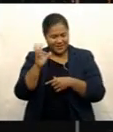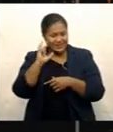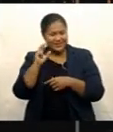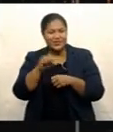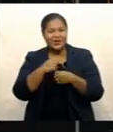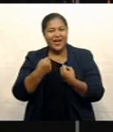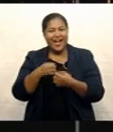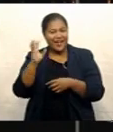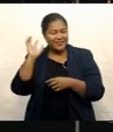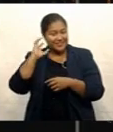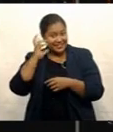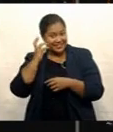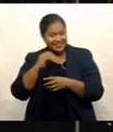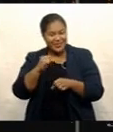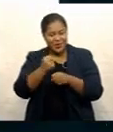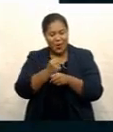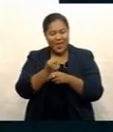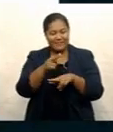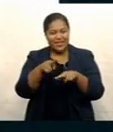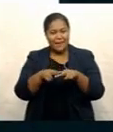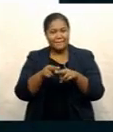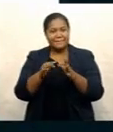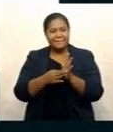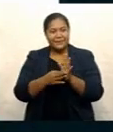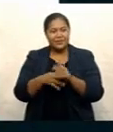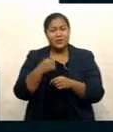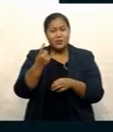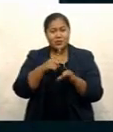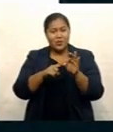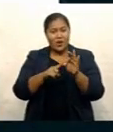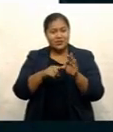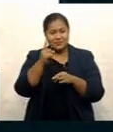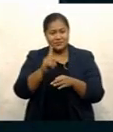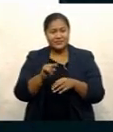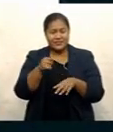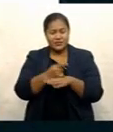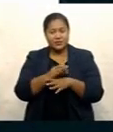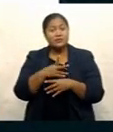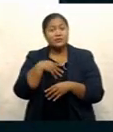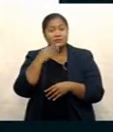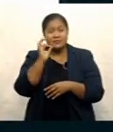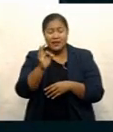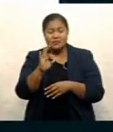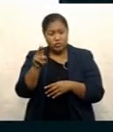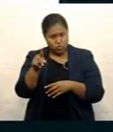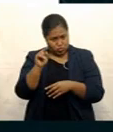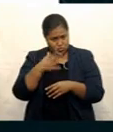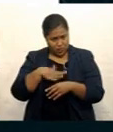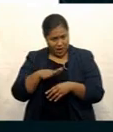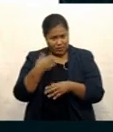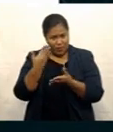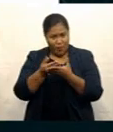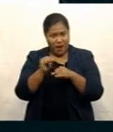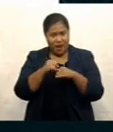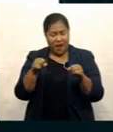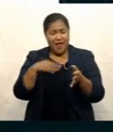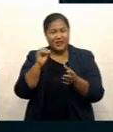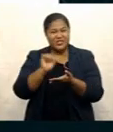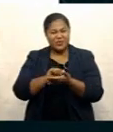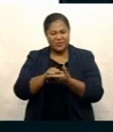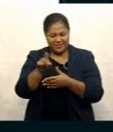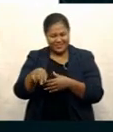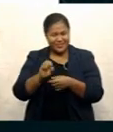sister radio station, Gold FM. To our poll question, this week we're asking, do you prefer online shopping during this